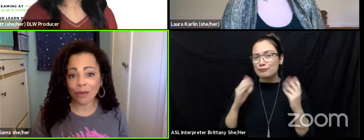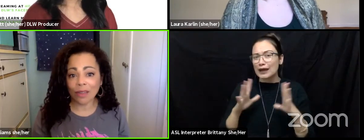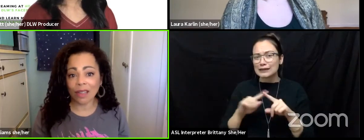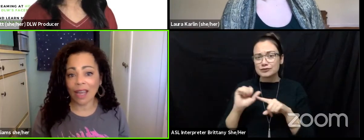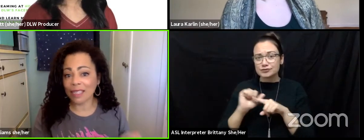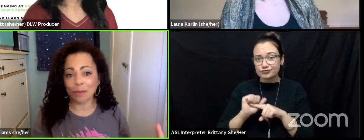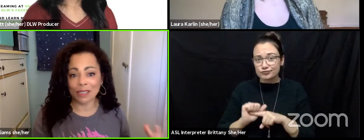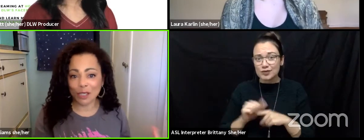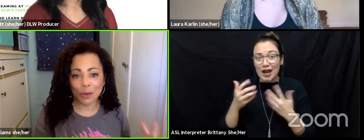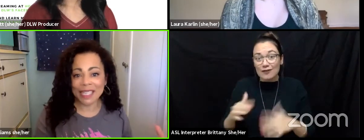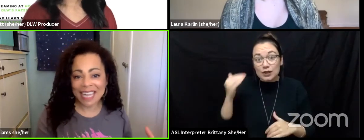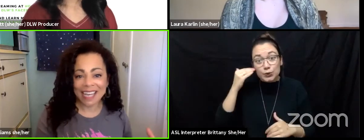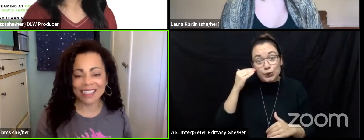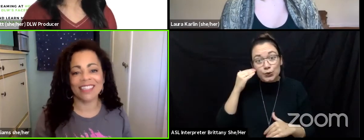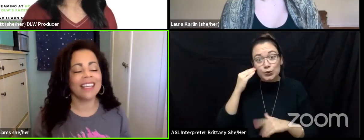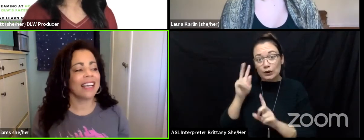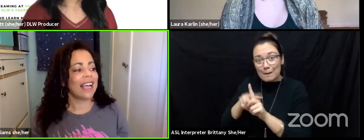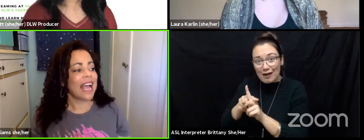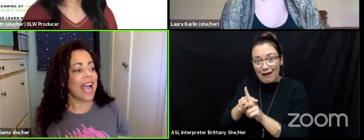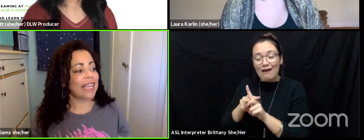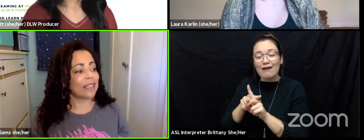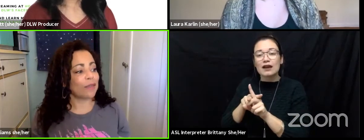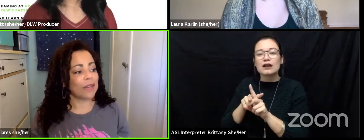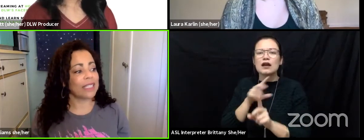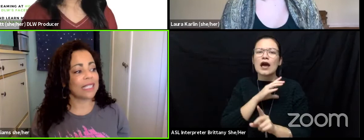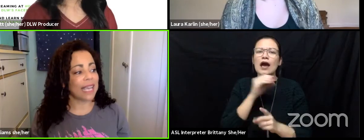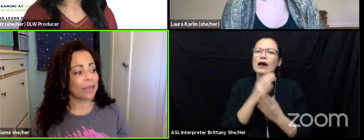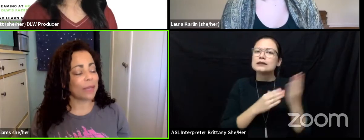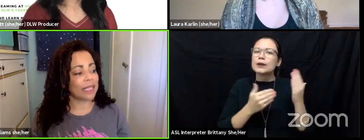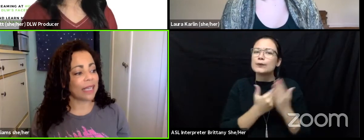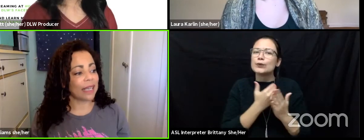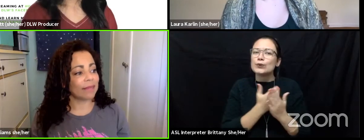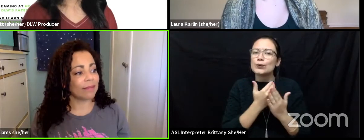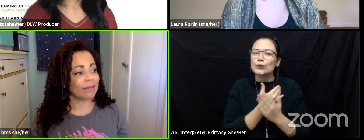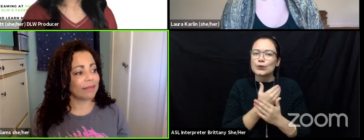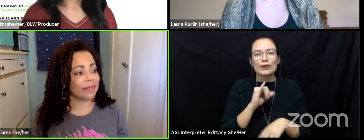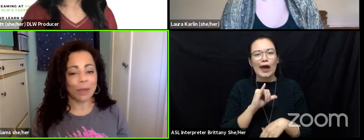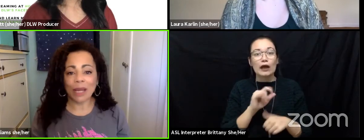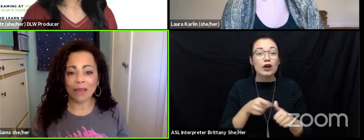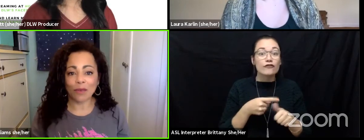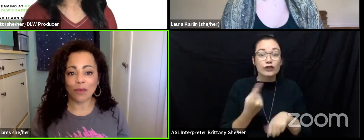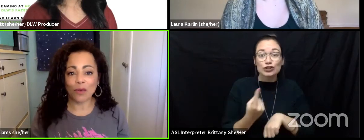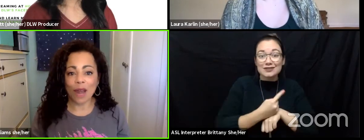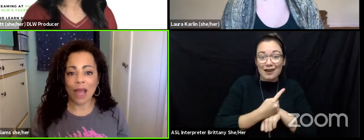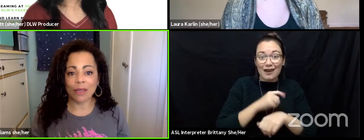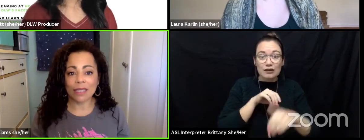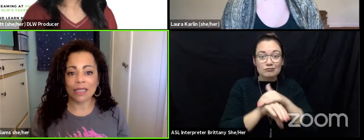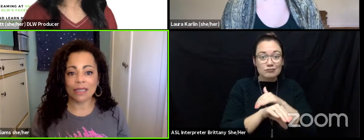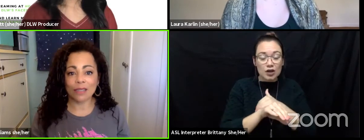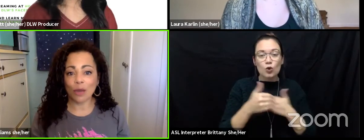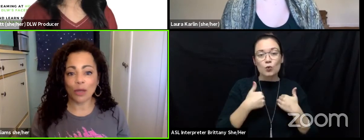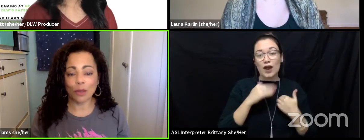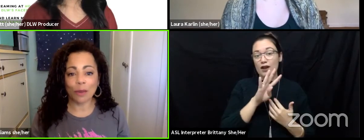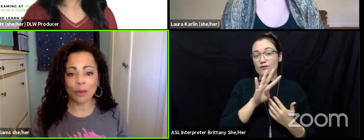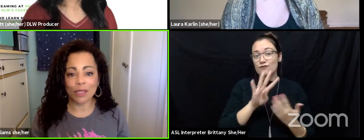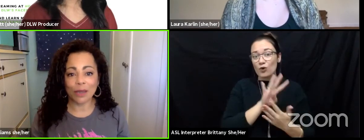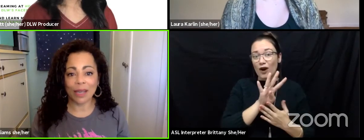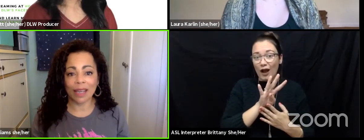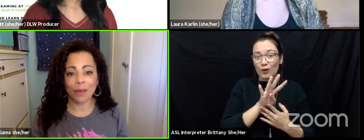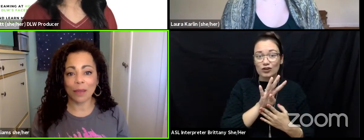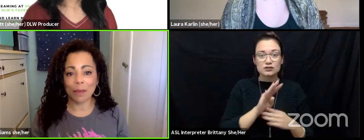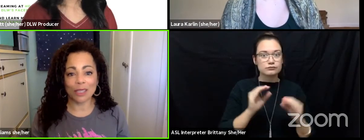knew that I'd been doing as an actor. And the first day that we did it, we went in for 4 hours, no clue what we